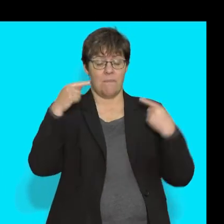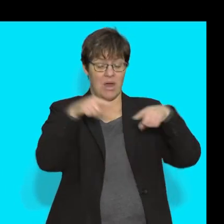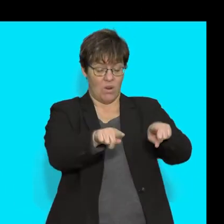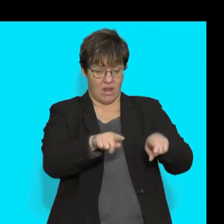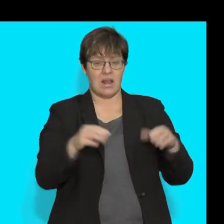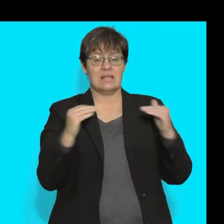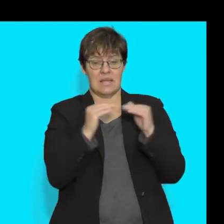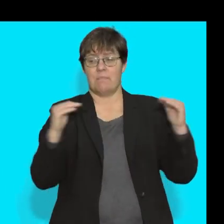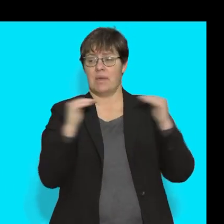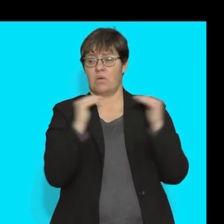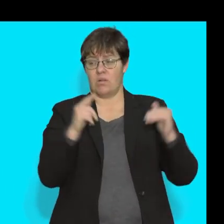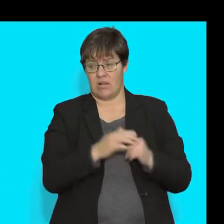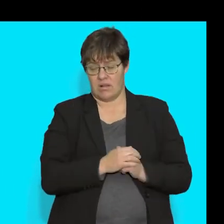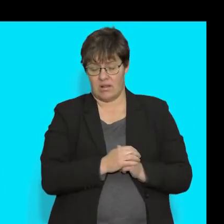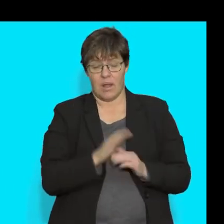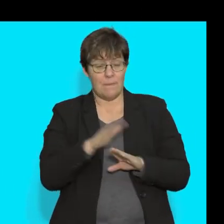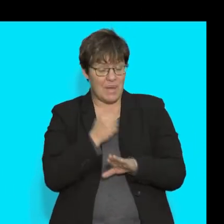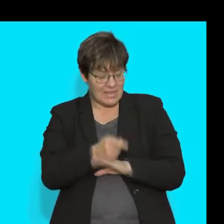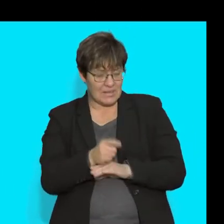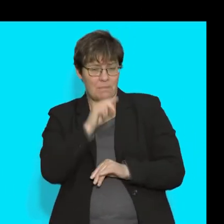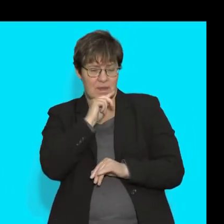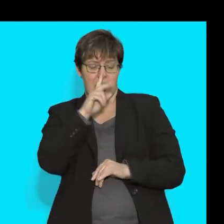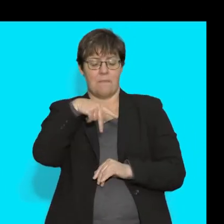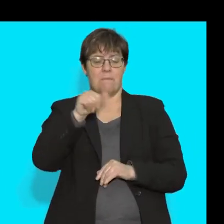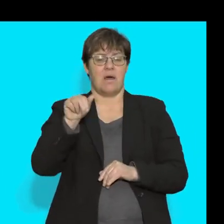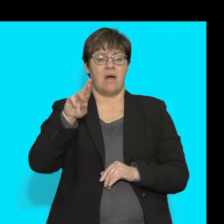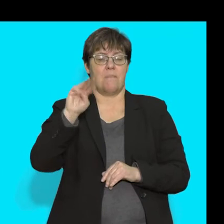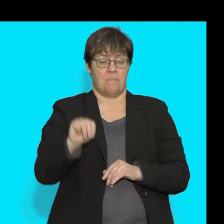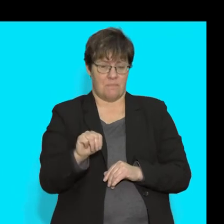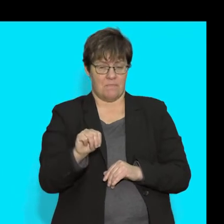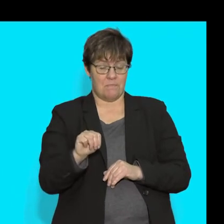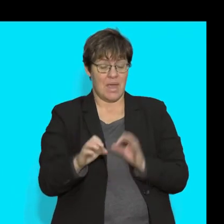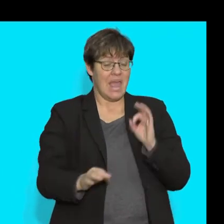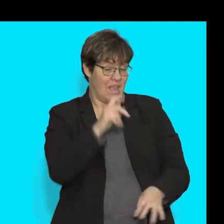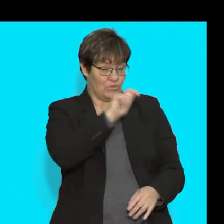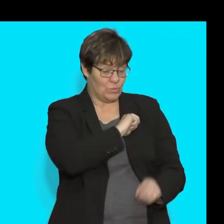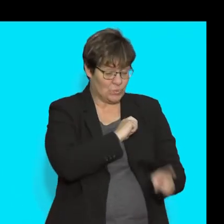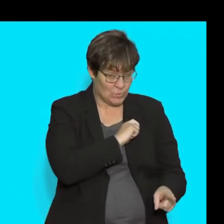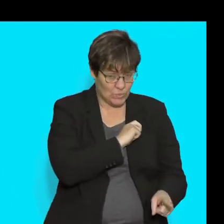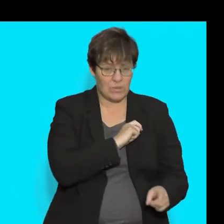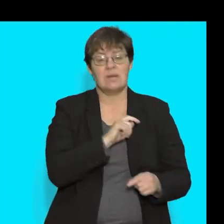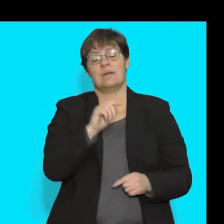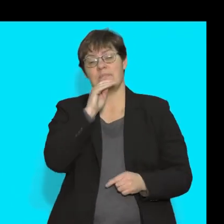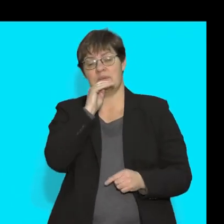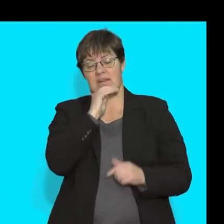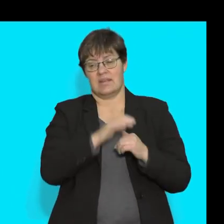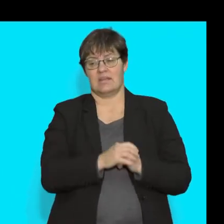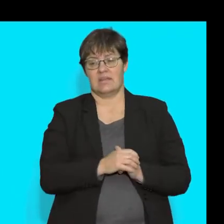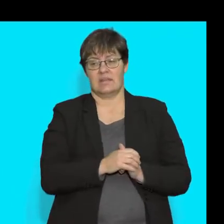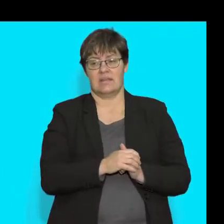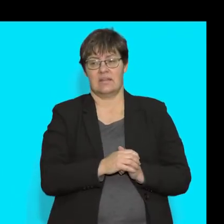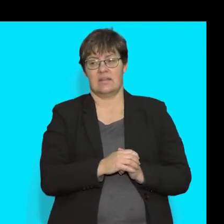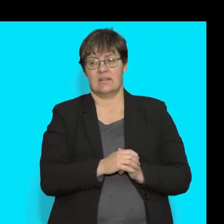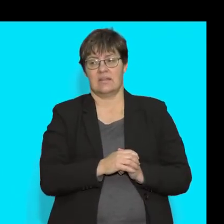parallel and equal. Based on that, then it is a palm, right? And then if that is the case, then it will be